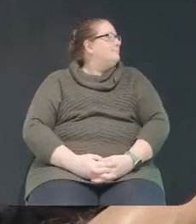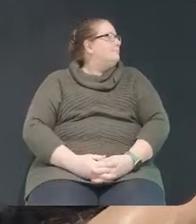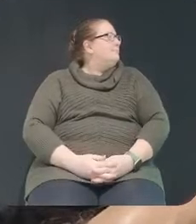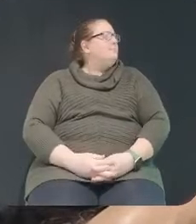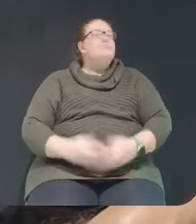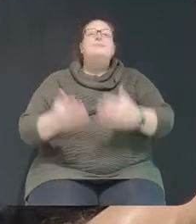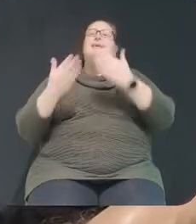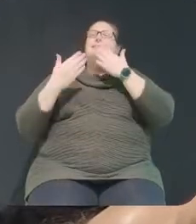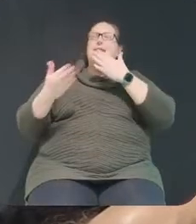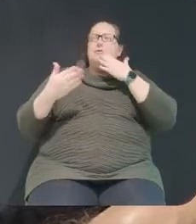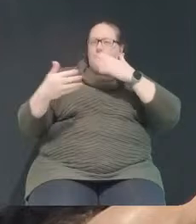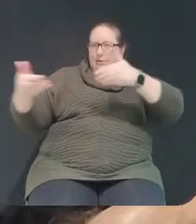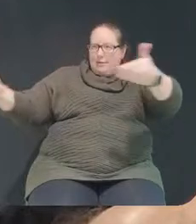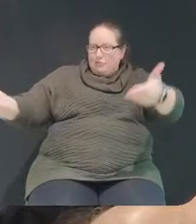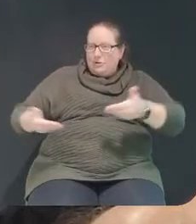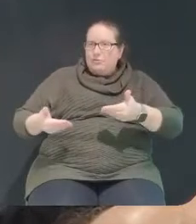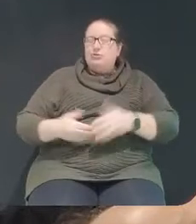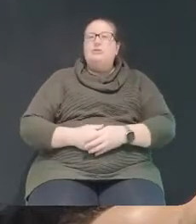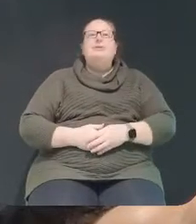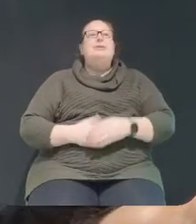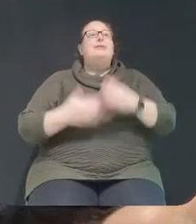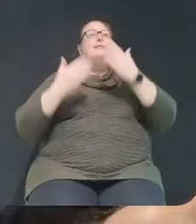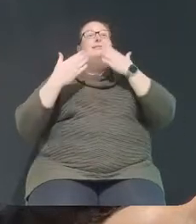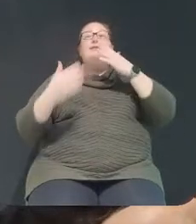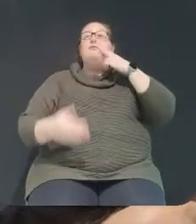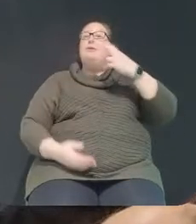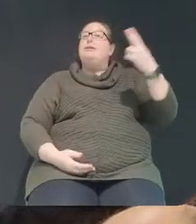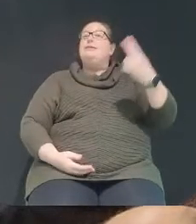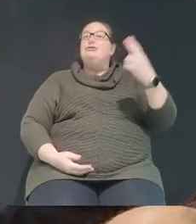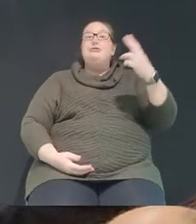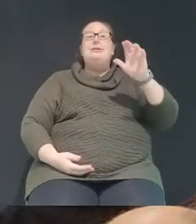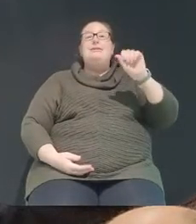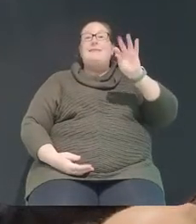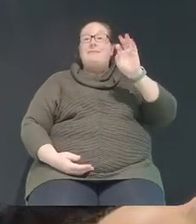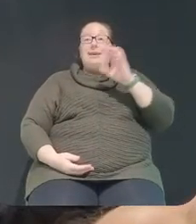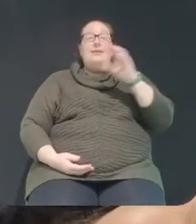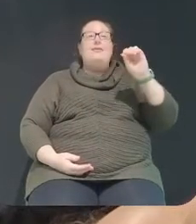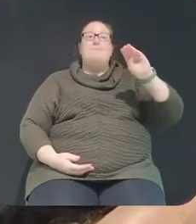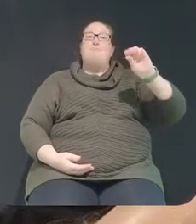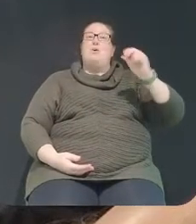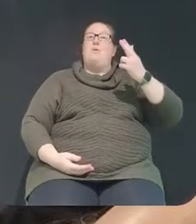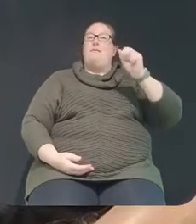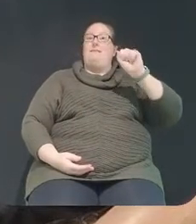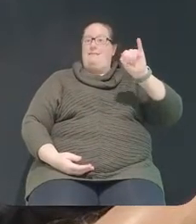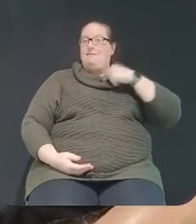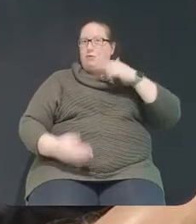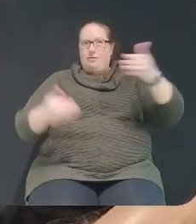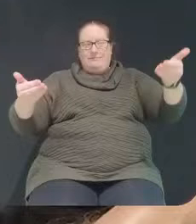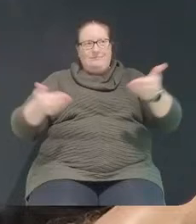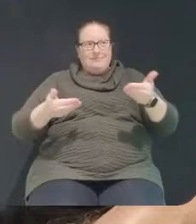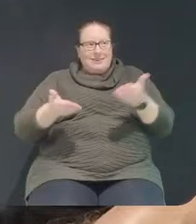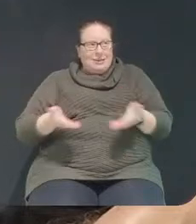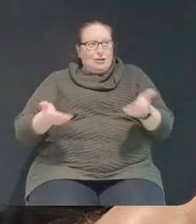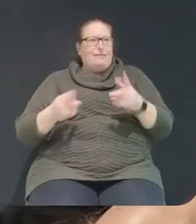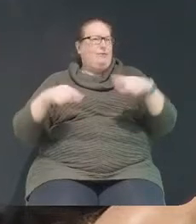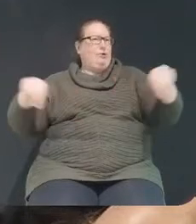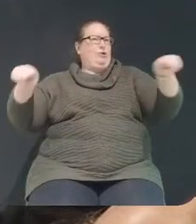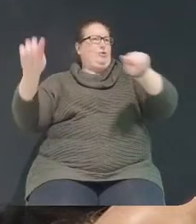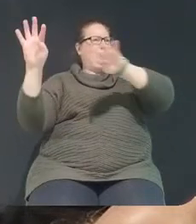Thank you for the introduction, and thank you to History Cafe and MOHAI for having us, and to all of you for coming